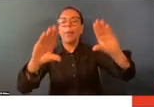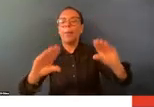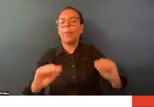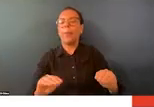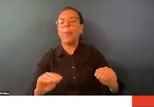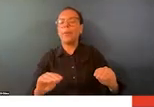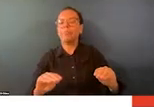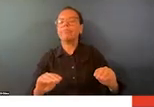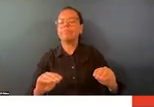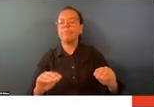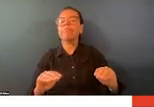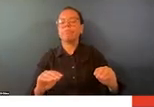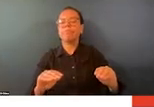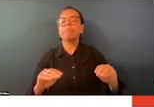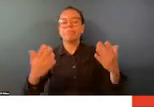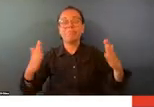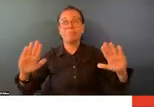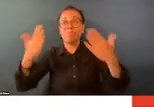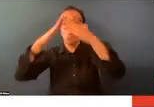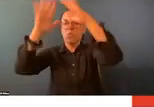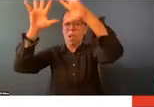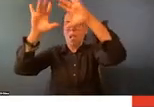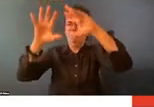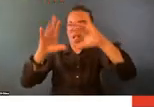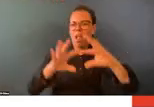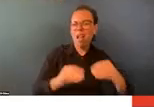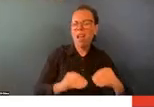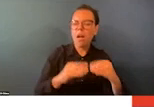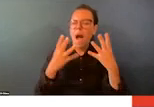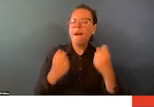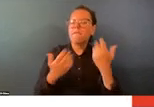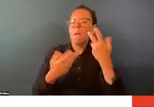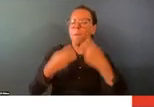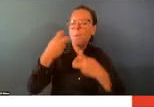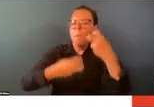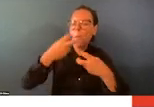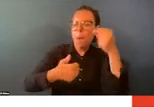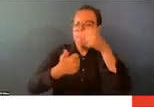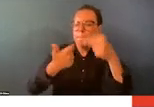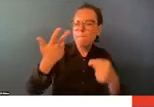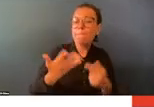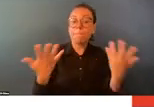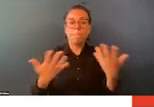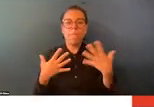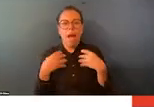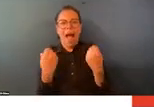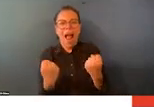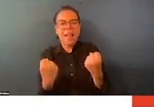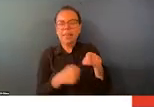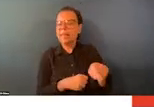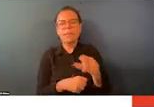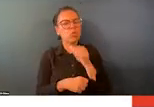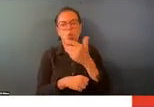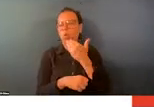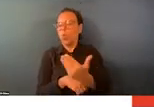risk of floods and mudslides. All this has its posed threats to the health and well-being of